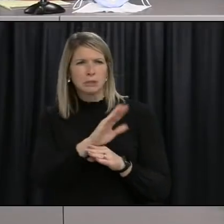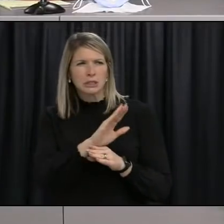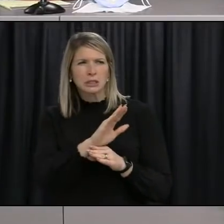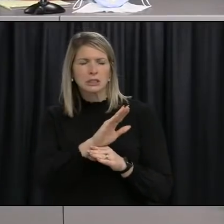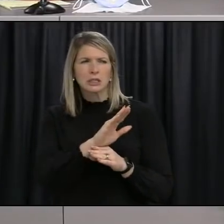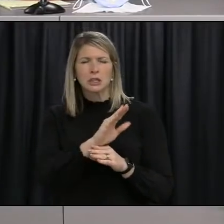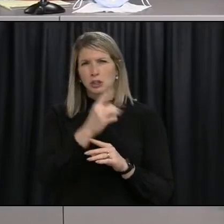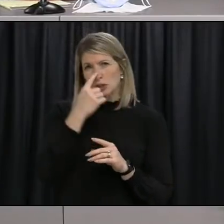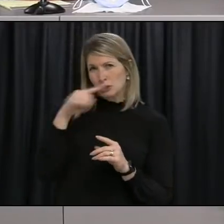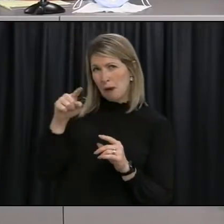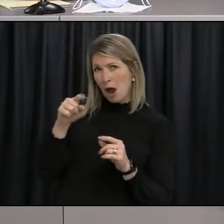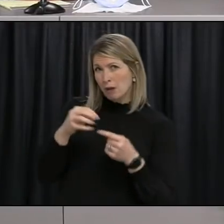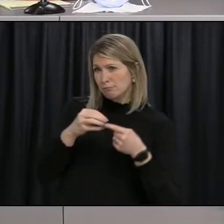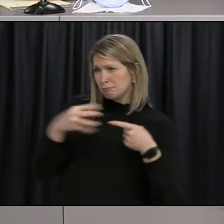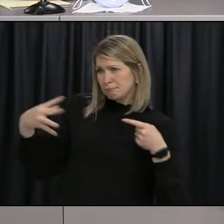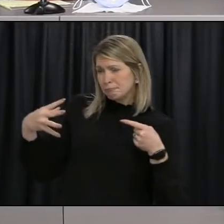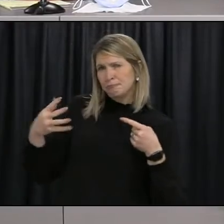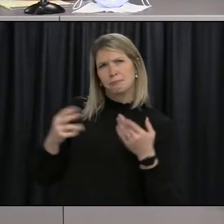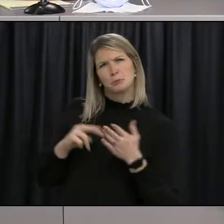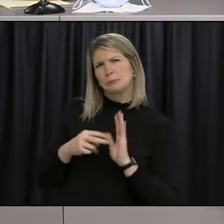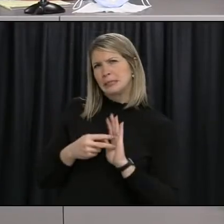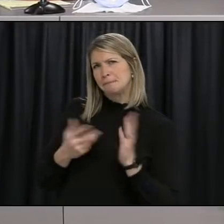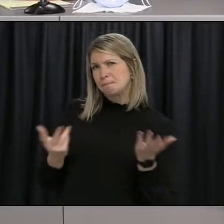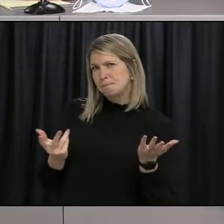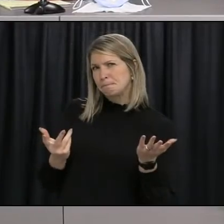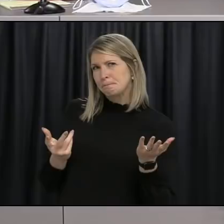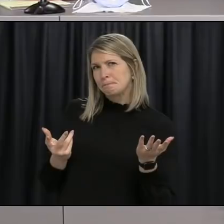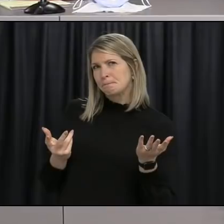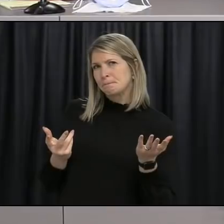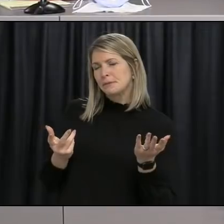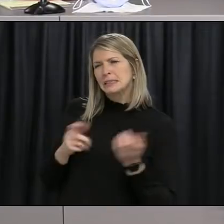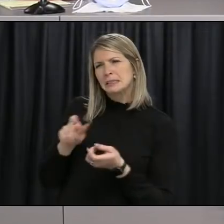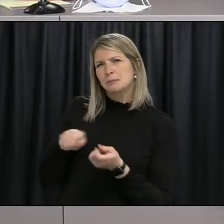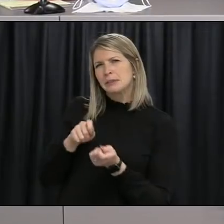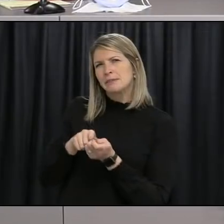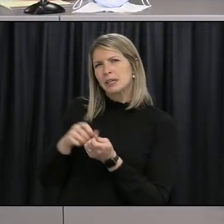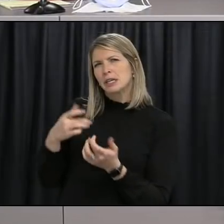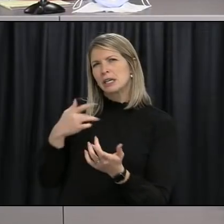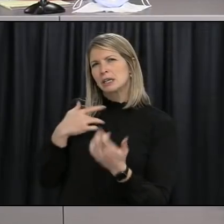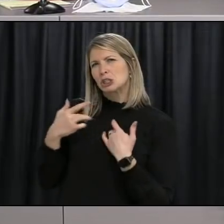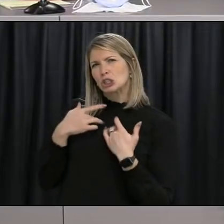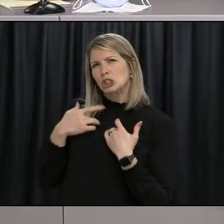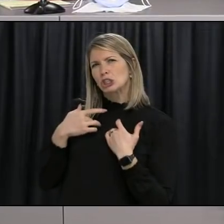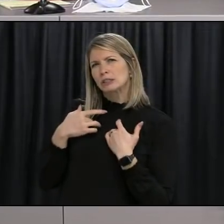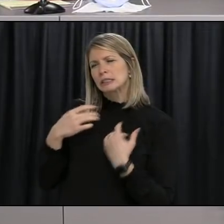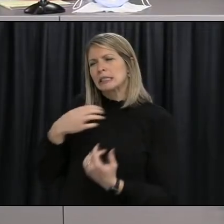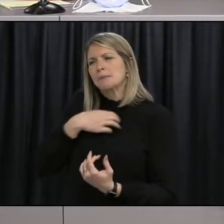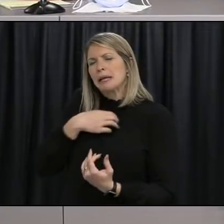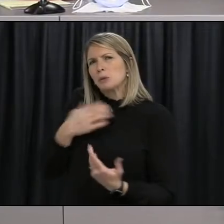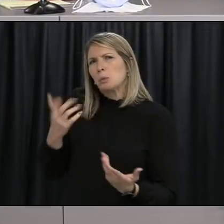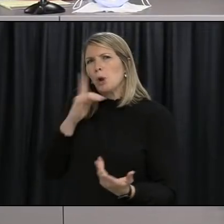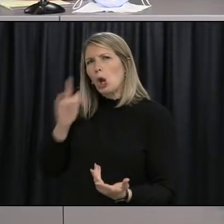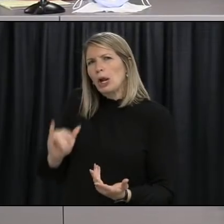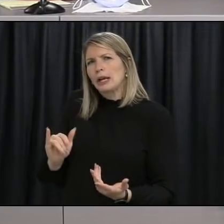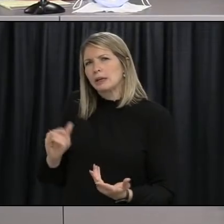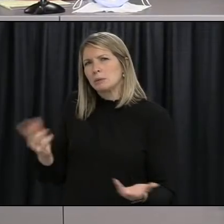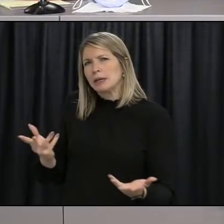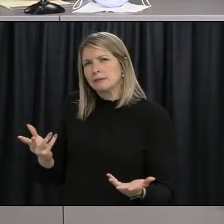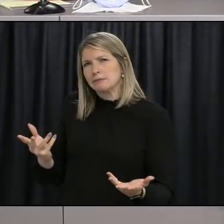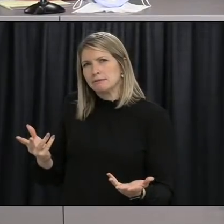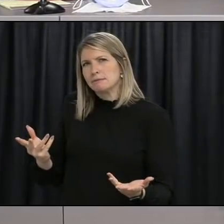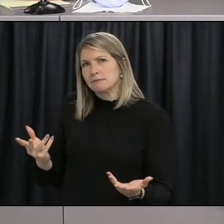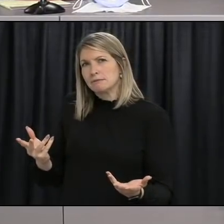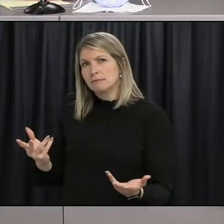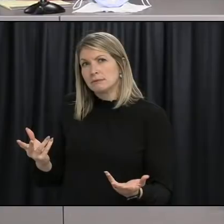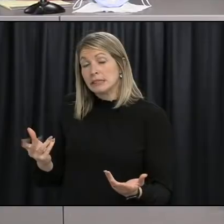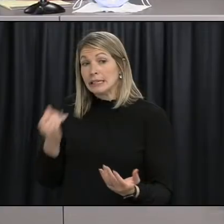I was just wondering if you can sort of elaborate a little bit more on the specific complaints that you've been receiving, and do you anticipate that there